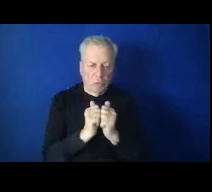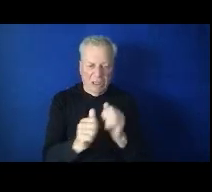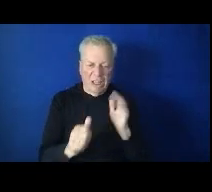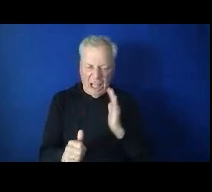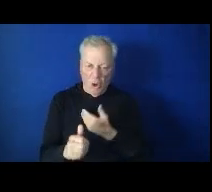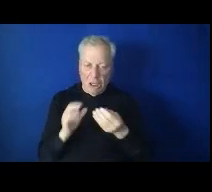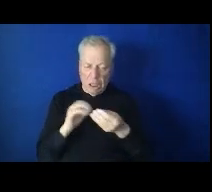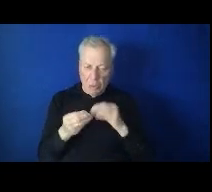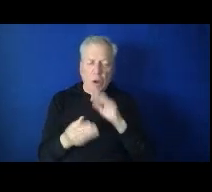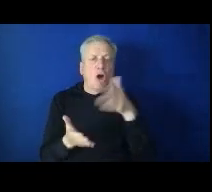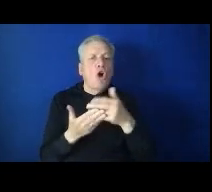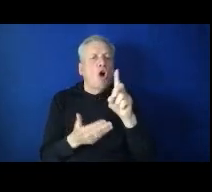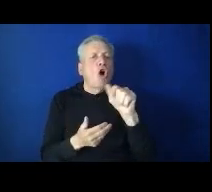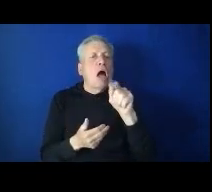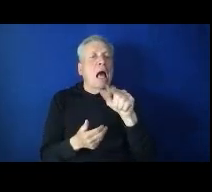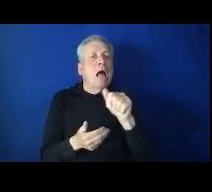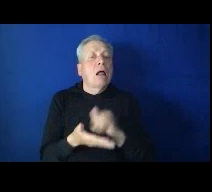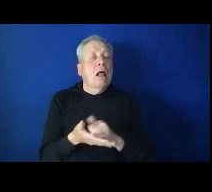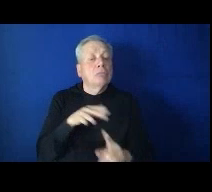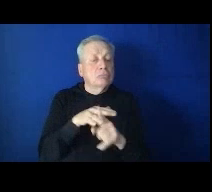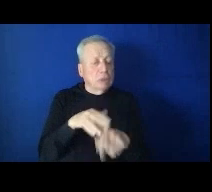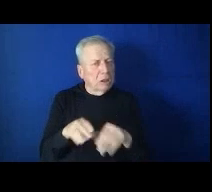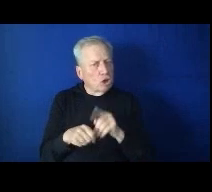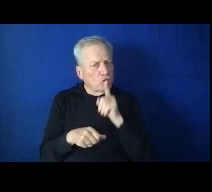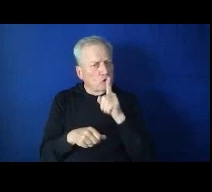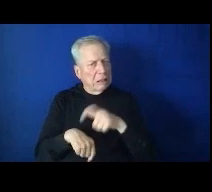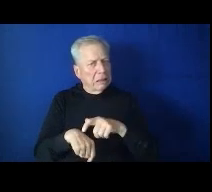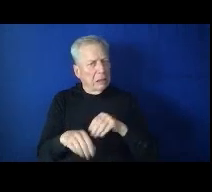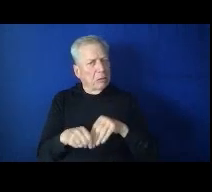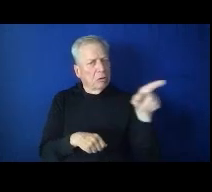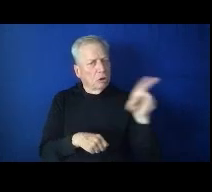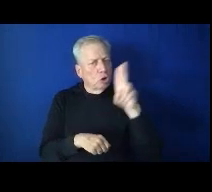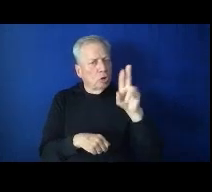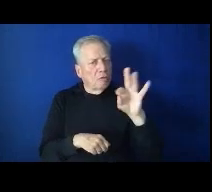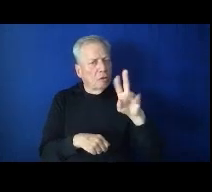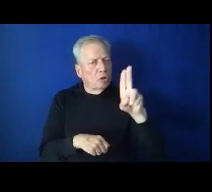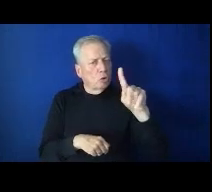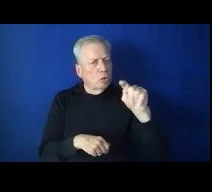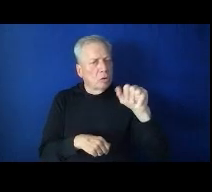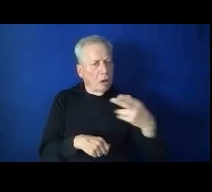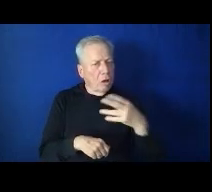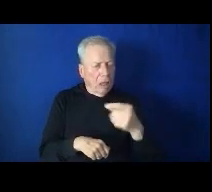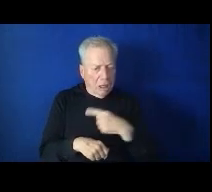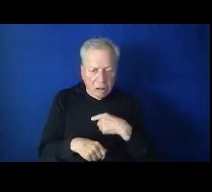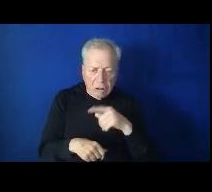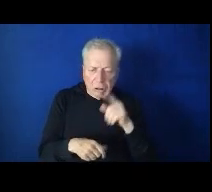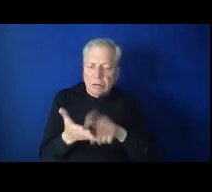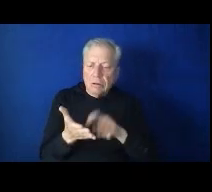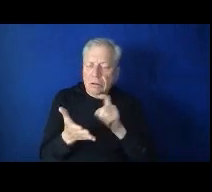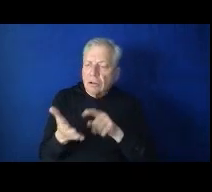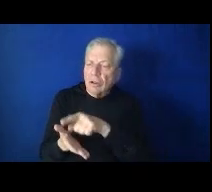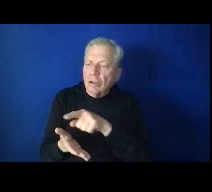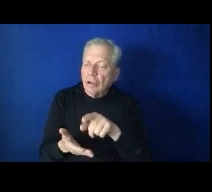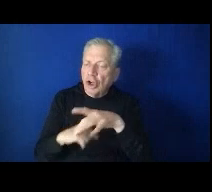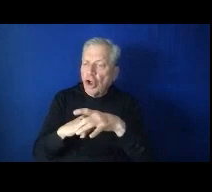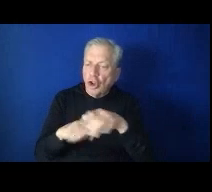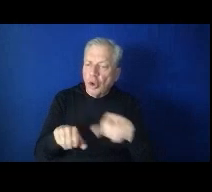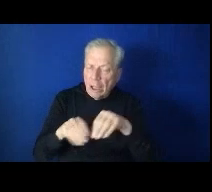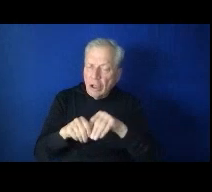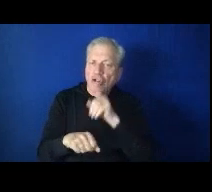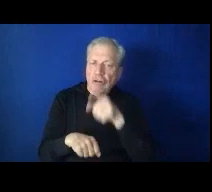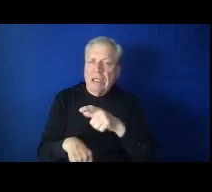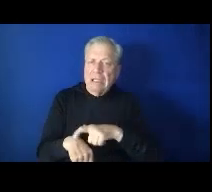the data comes in real time into our system at the University of Utah, and we locate earthquakes in real time. And you can